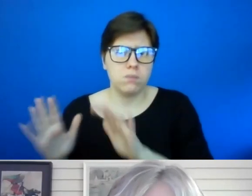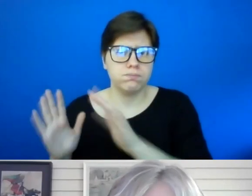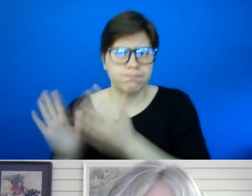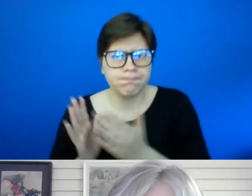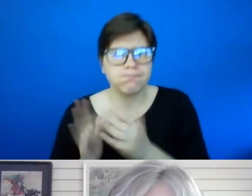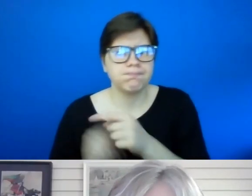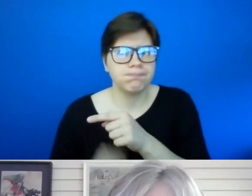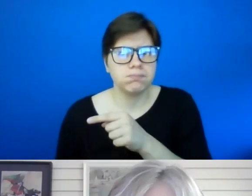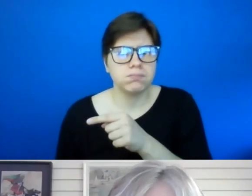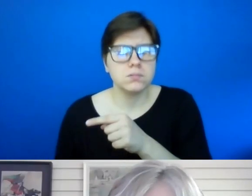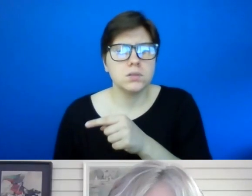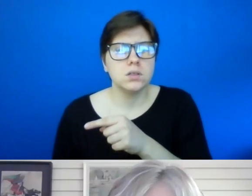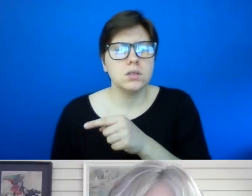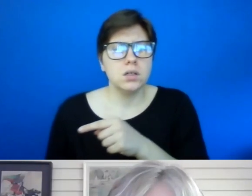around.